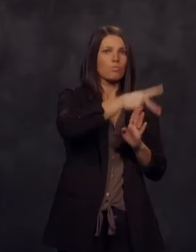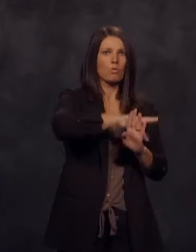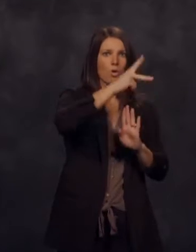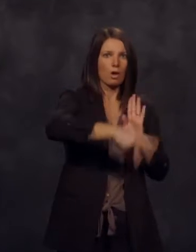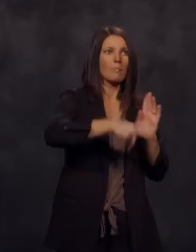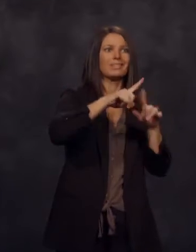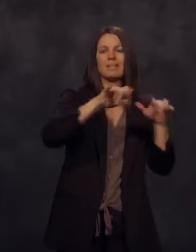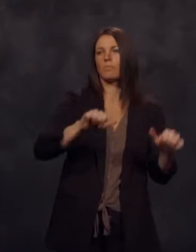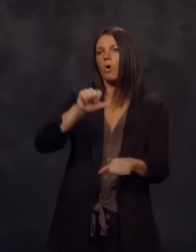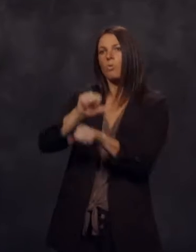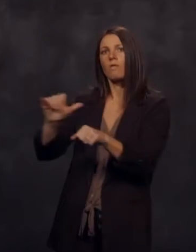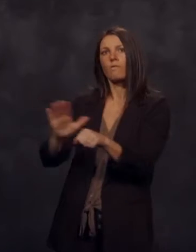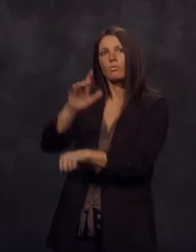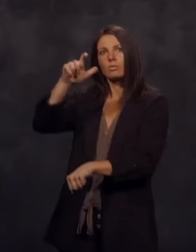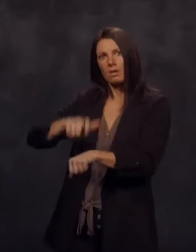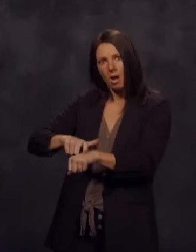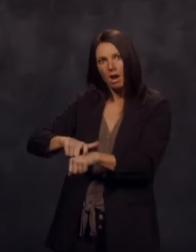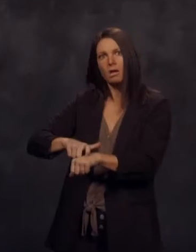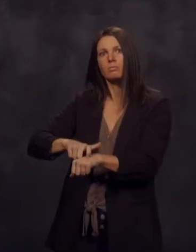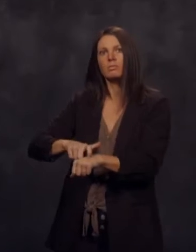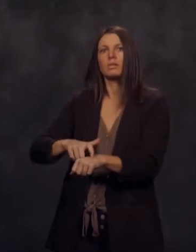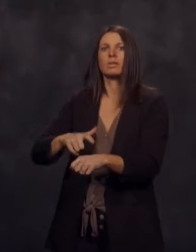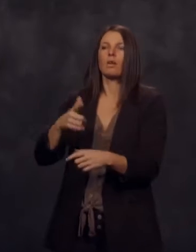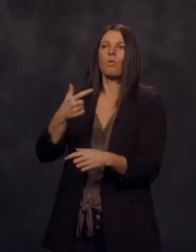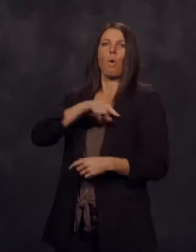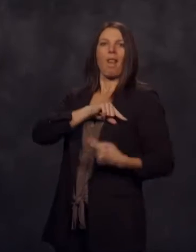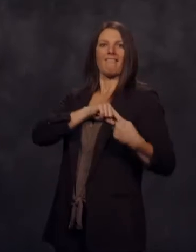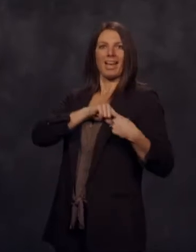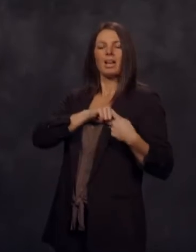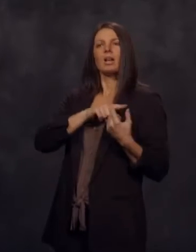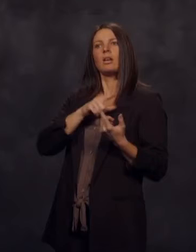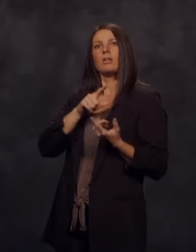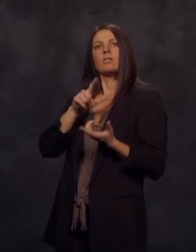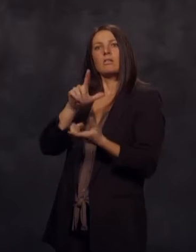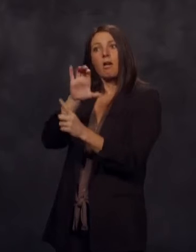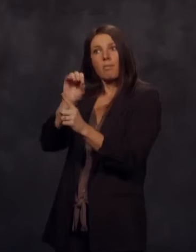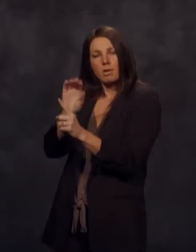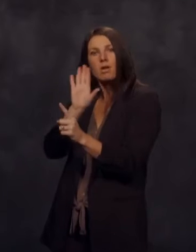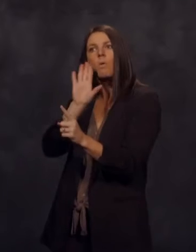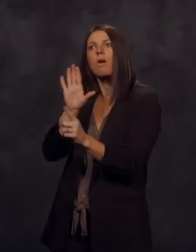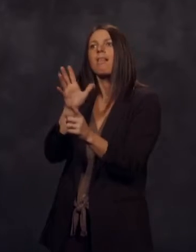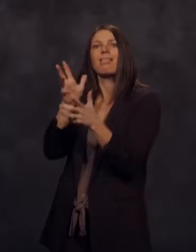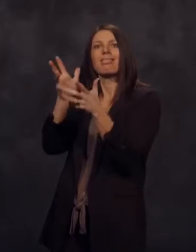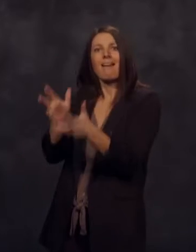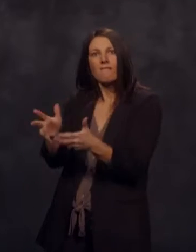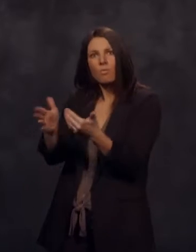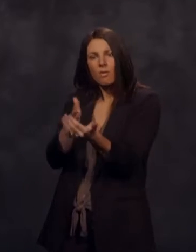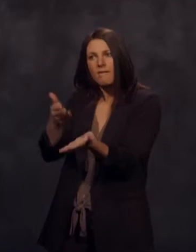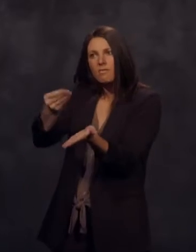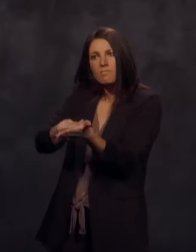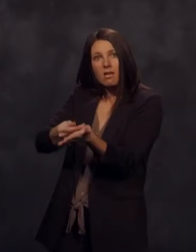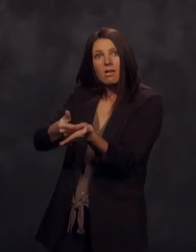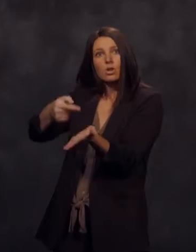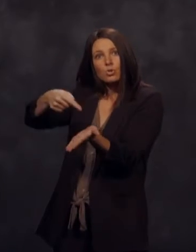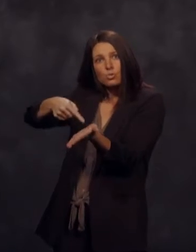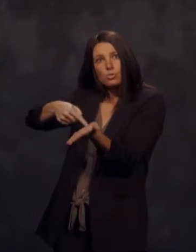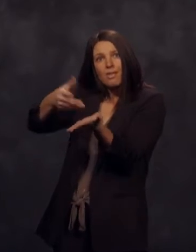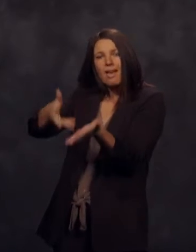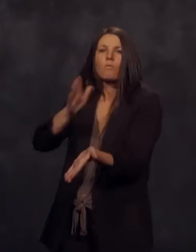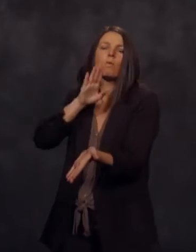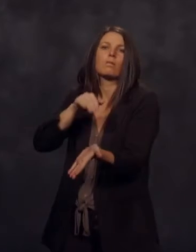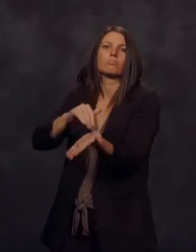for a qualifying, I'm using qualifying a lot here, a qualifying employer, to have the remainder of their student loan balance